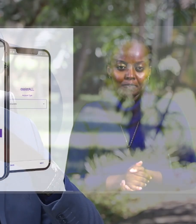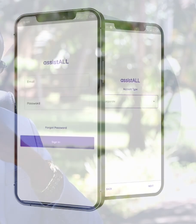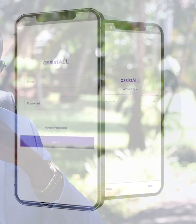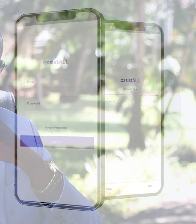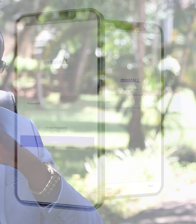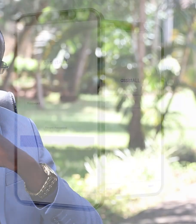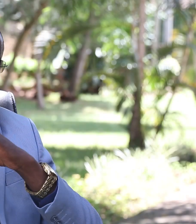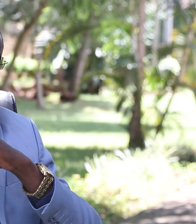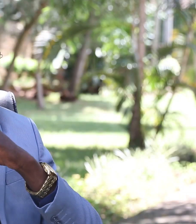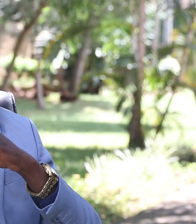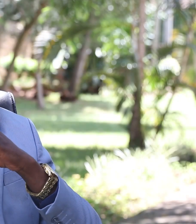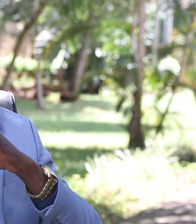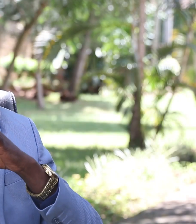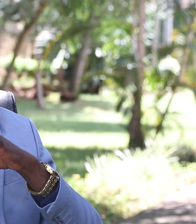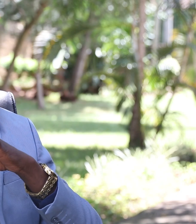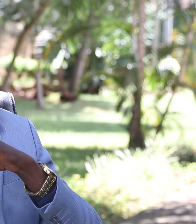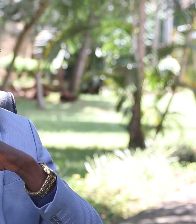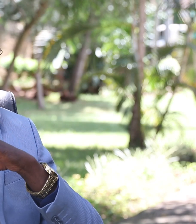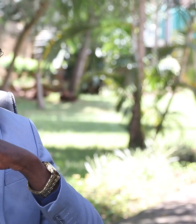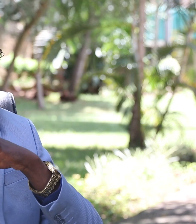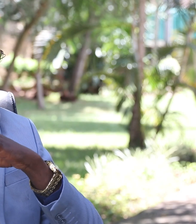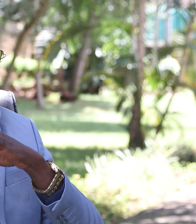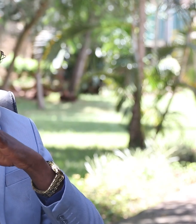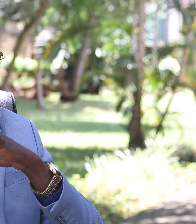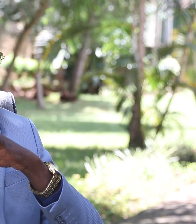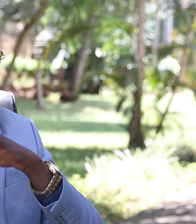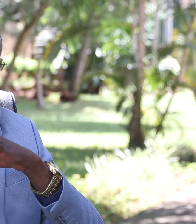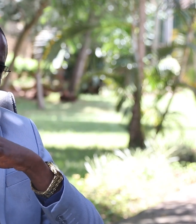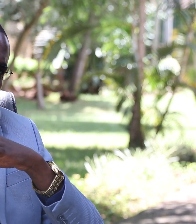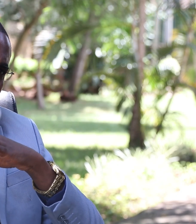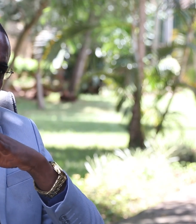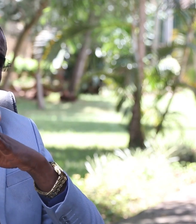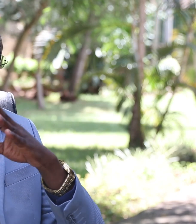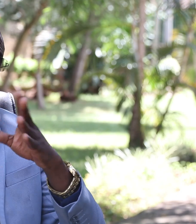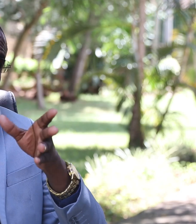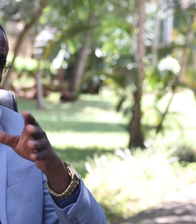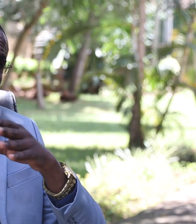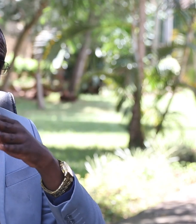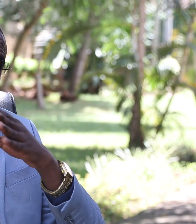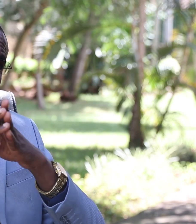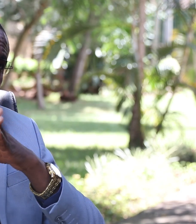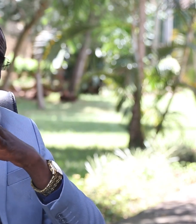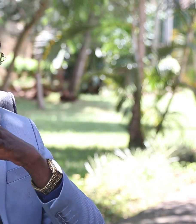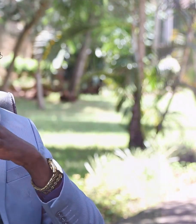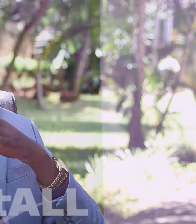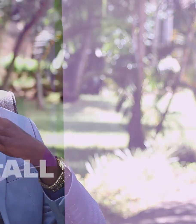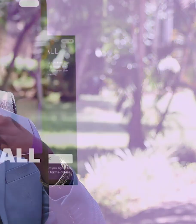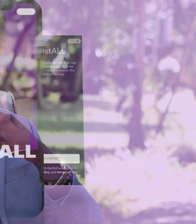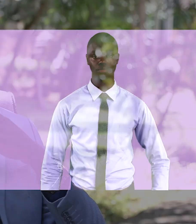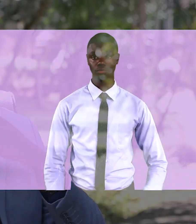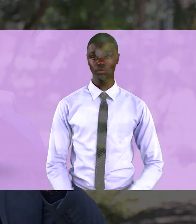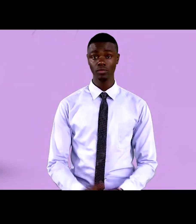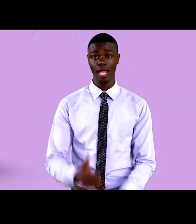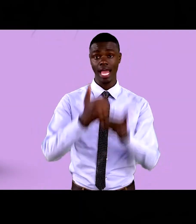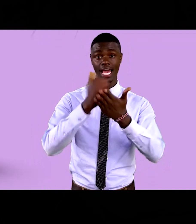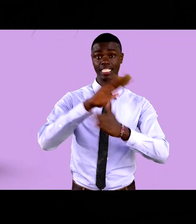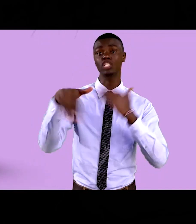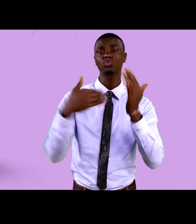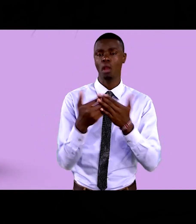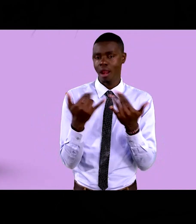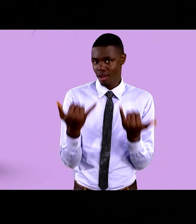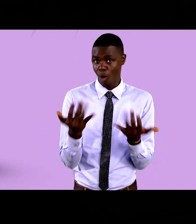supposed to in your wallet, it require you to load in money if you are a user. It requires you to load money. So